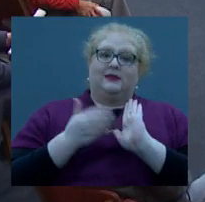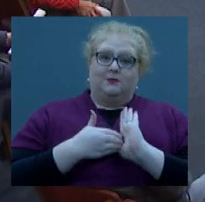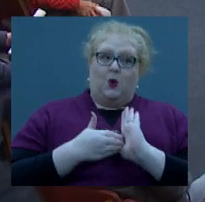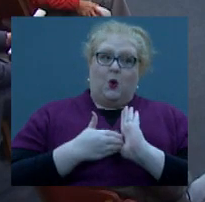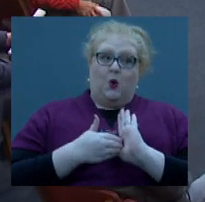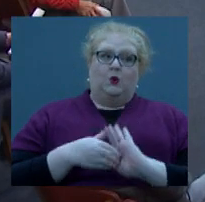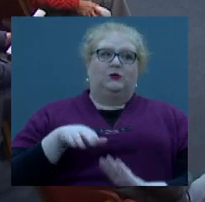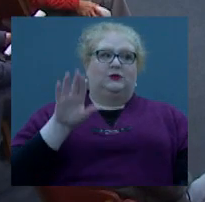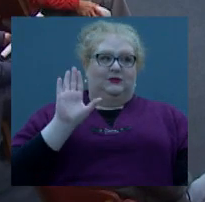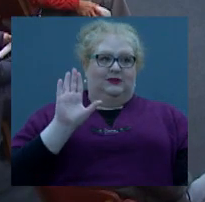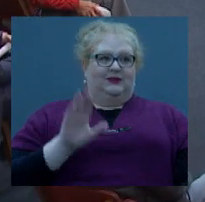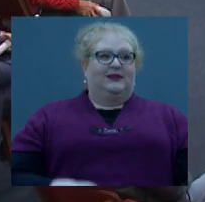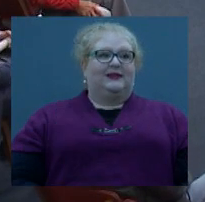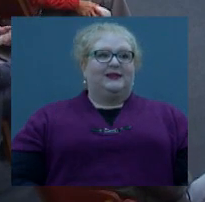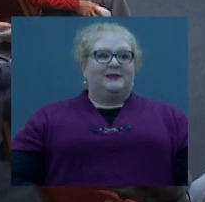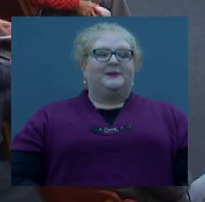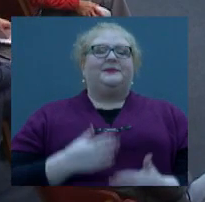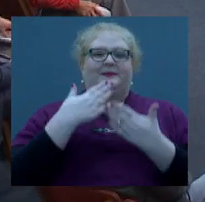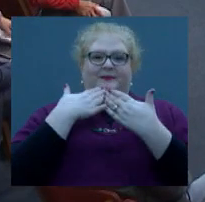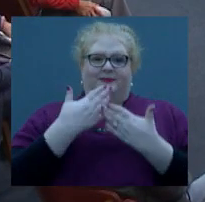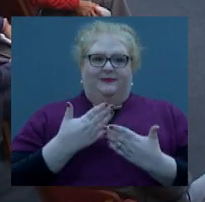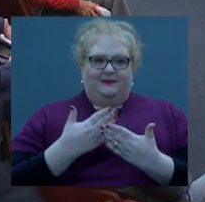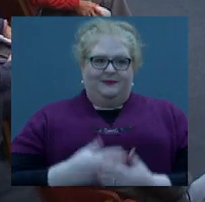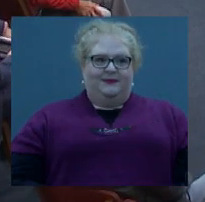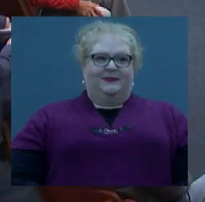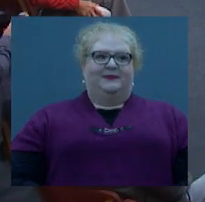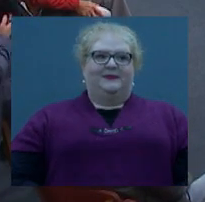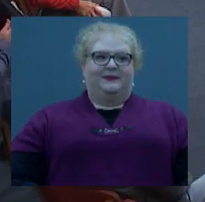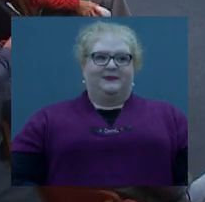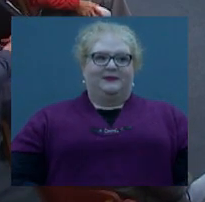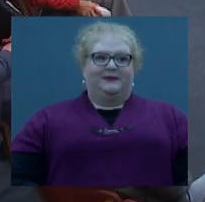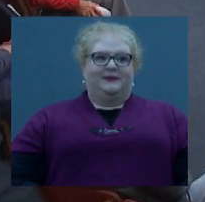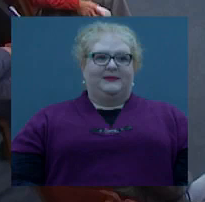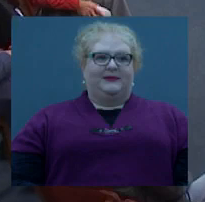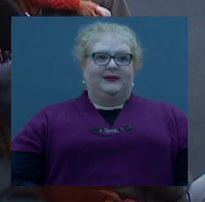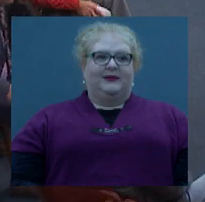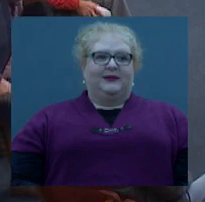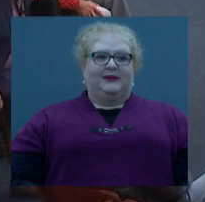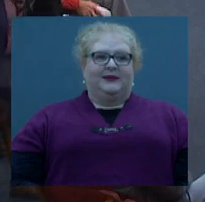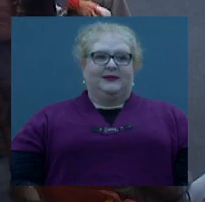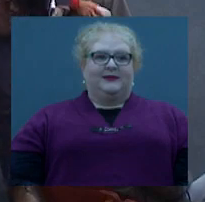not, thank you very much. Thank you, Doctor.